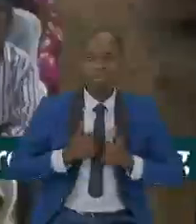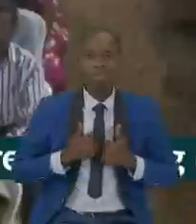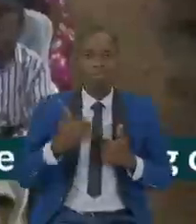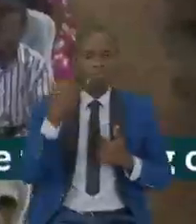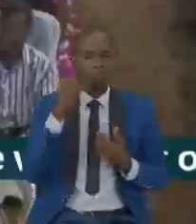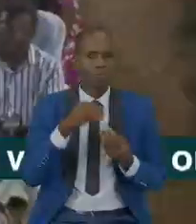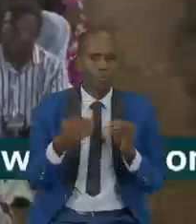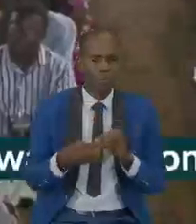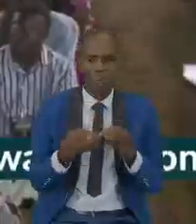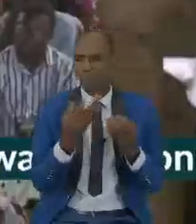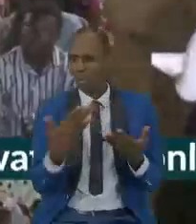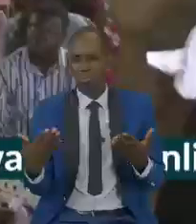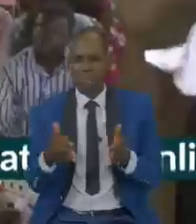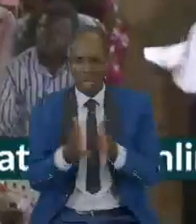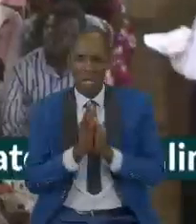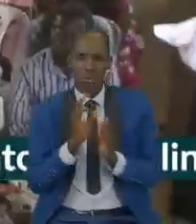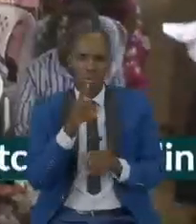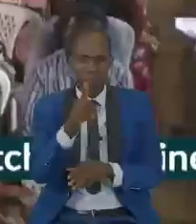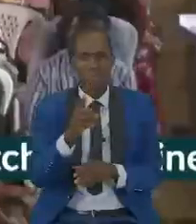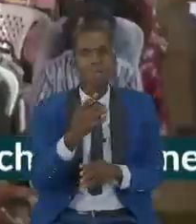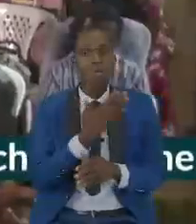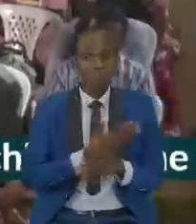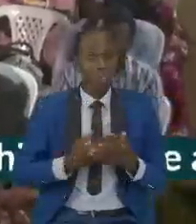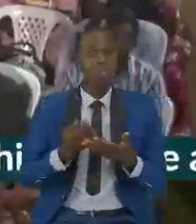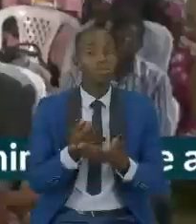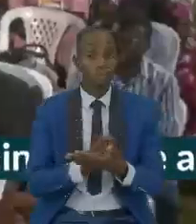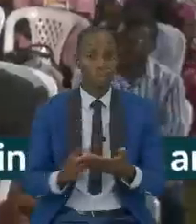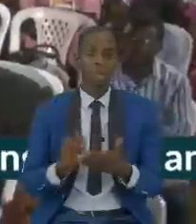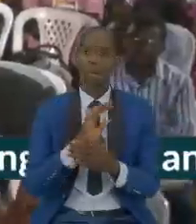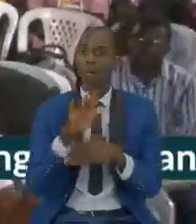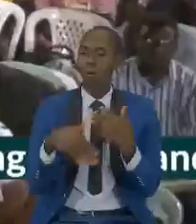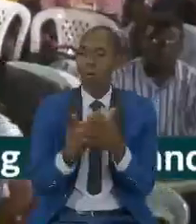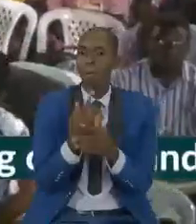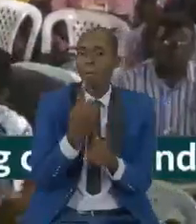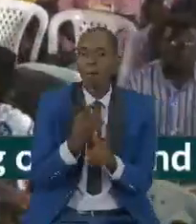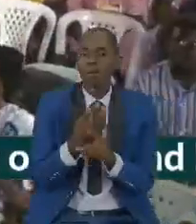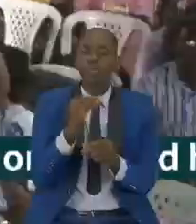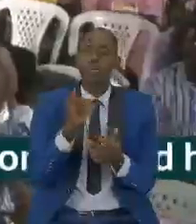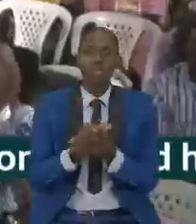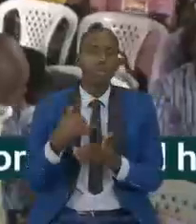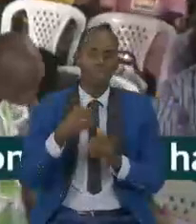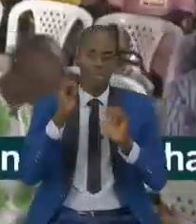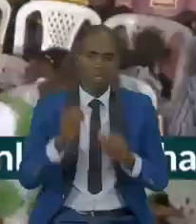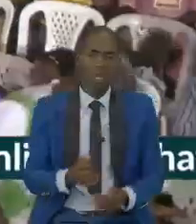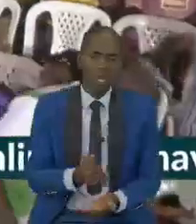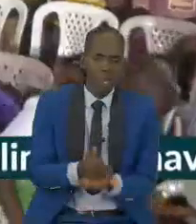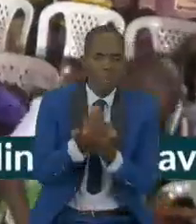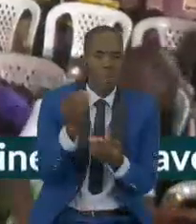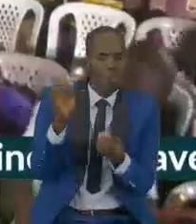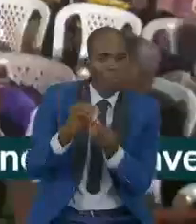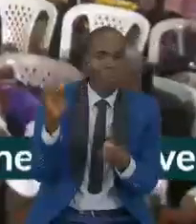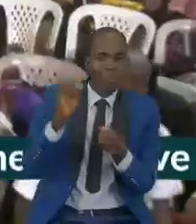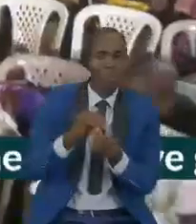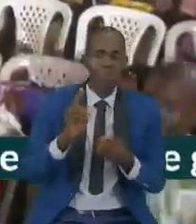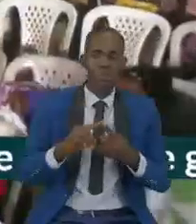the follow-up and then to keep on guiding you in the way that leads to life everlasting. We'll call on